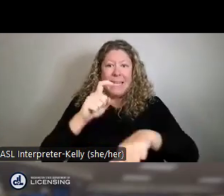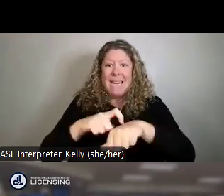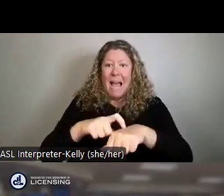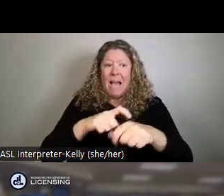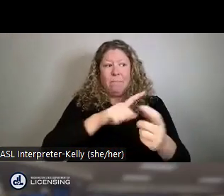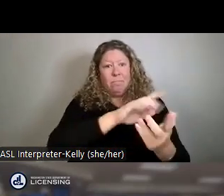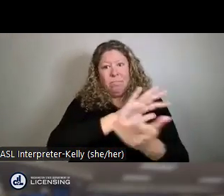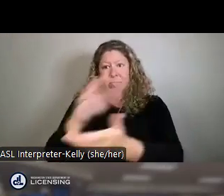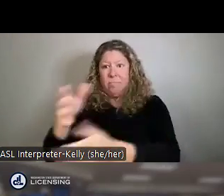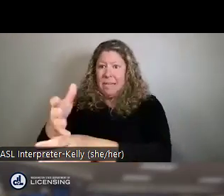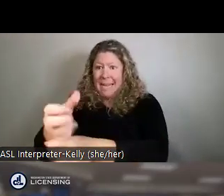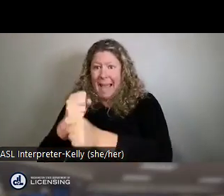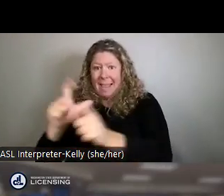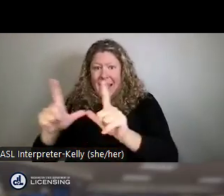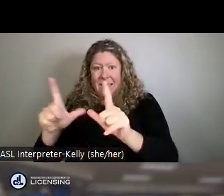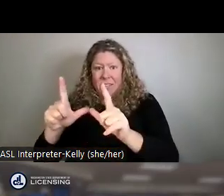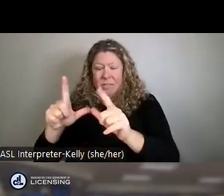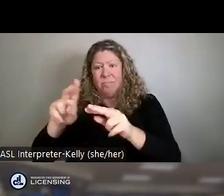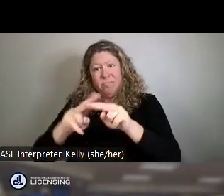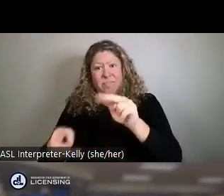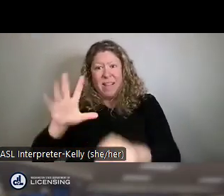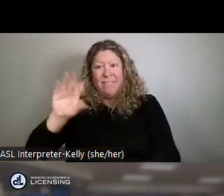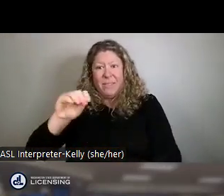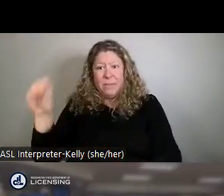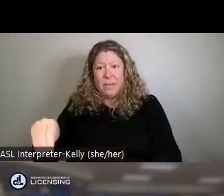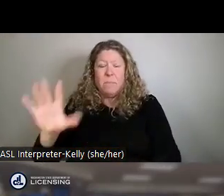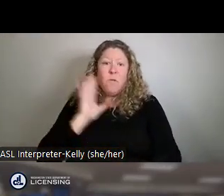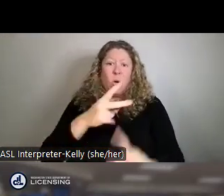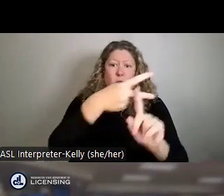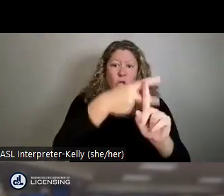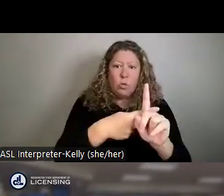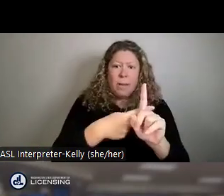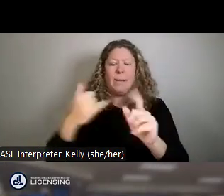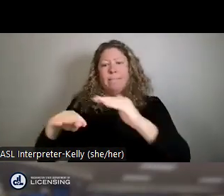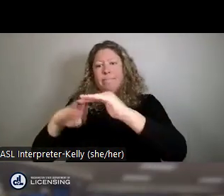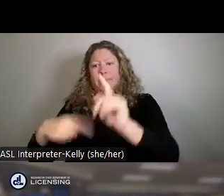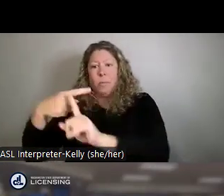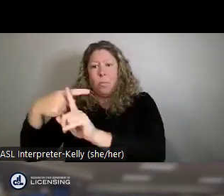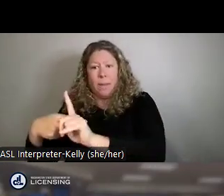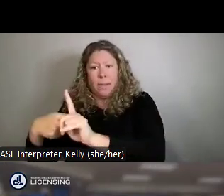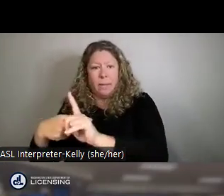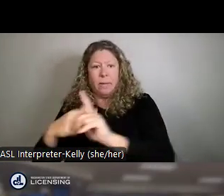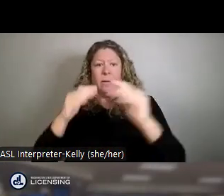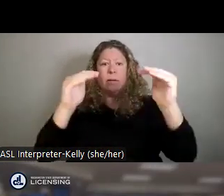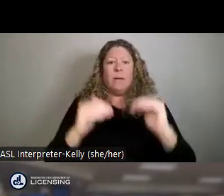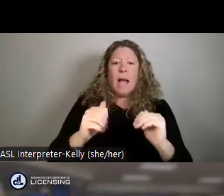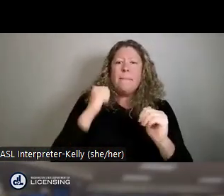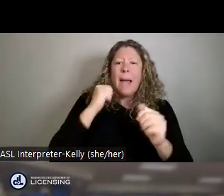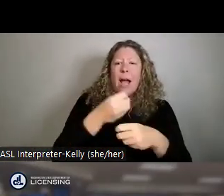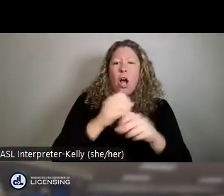over 50% from about 2 months to under 1 month. Critical back office processes are now